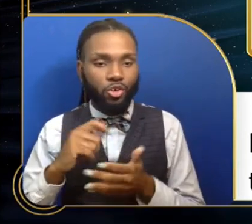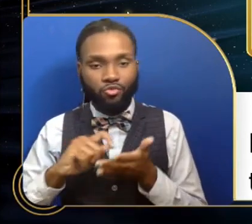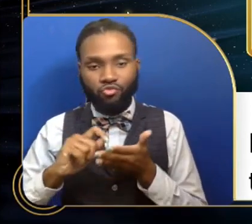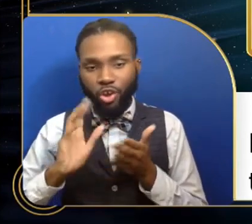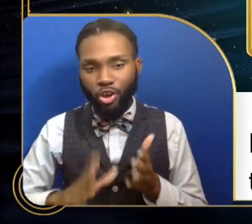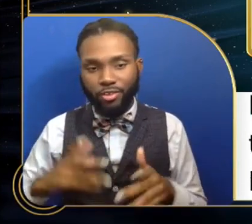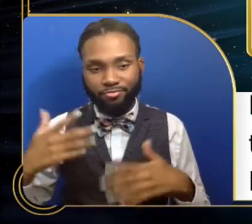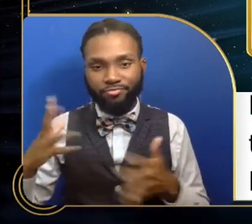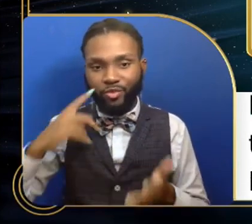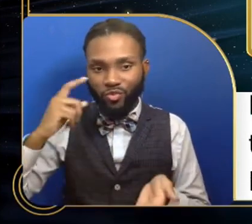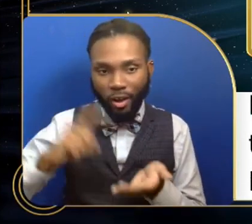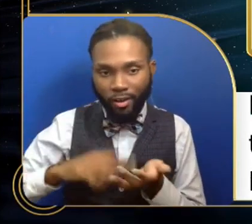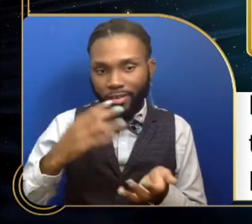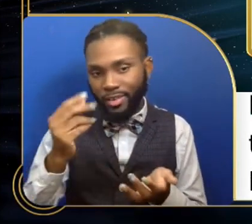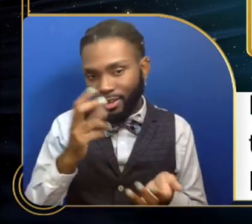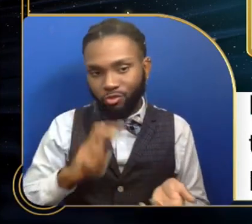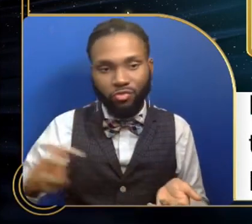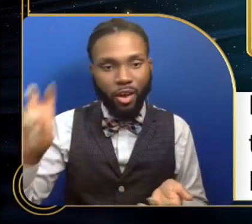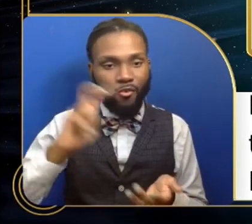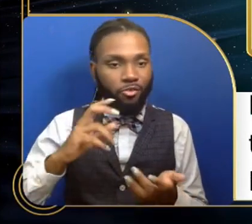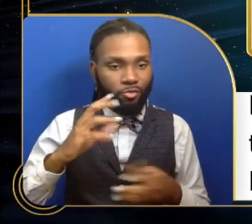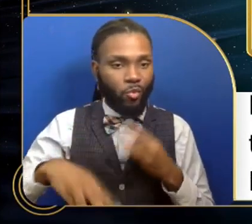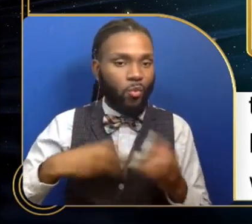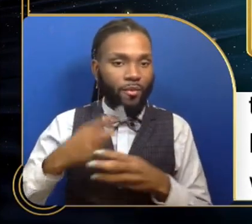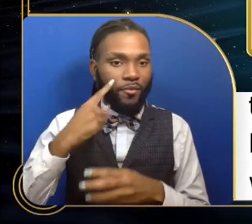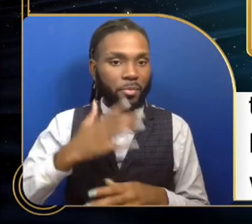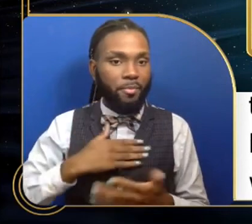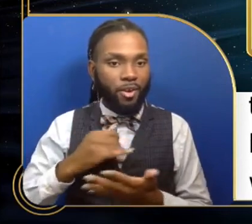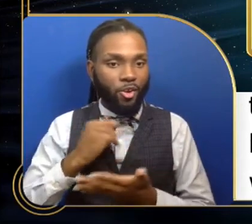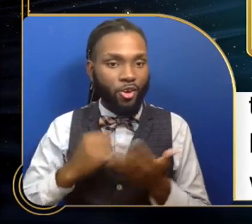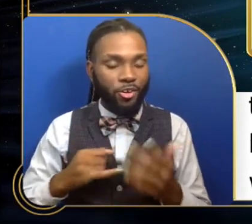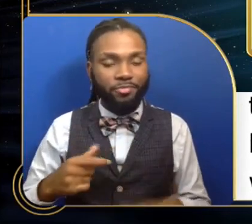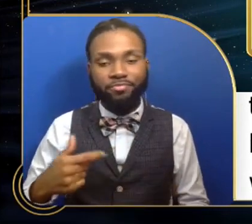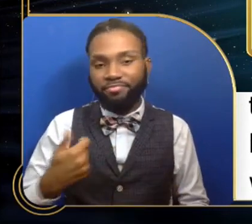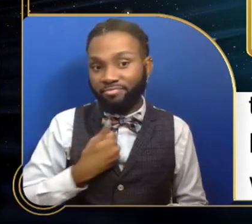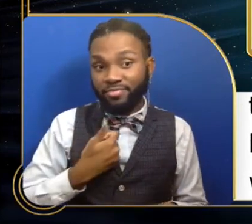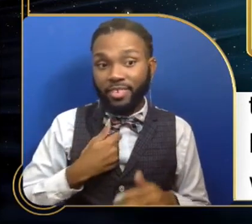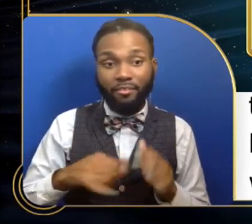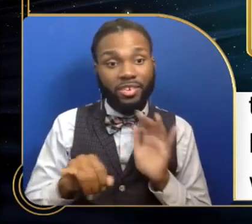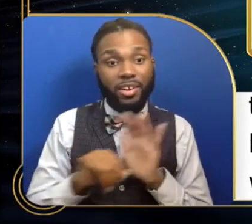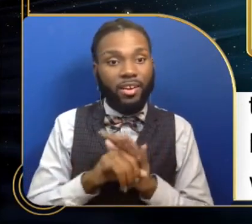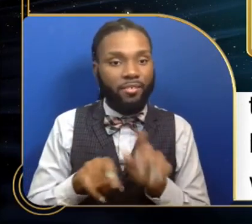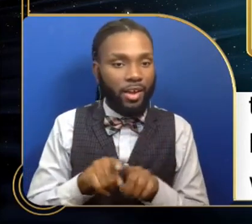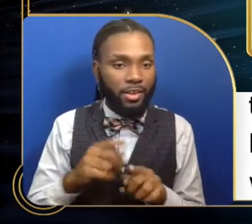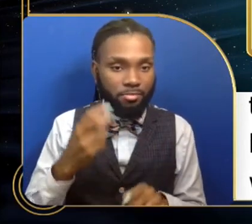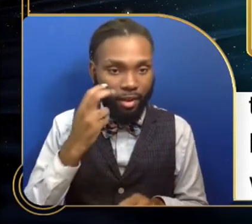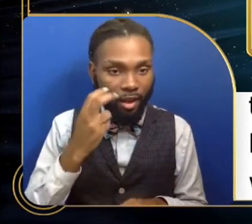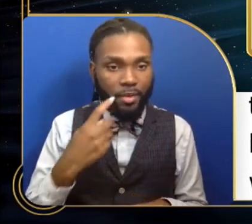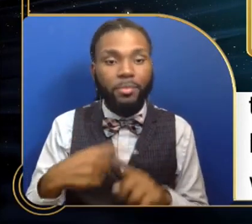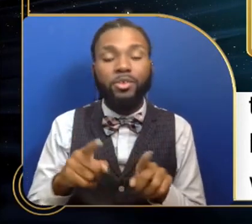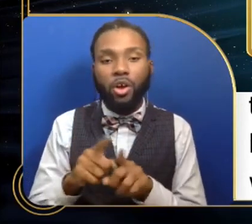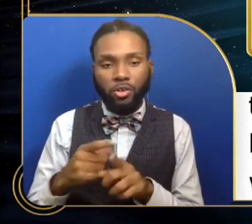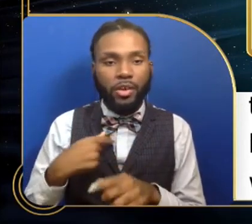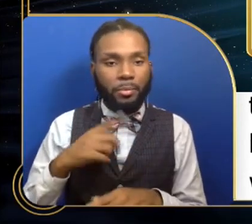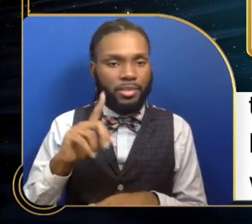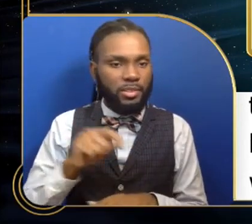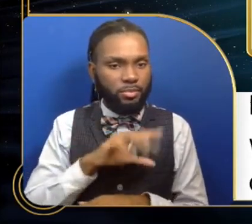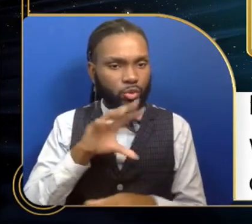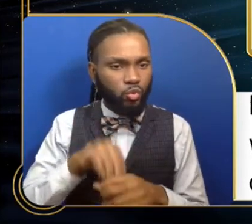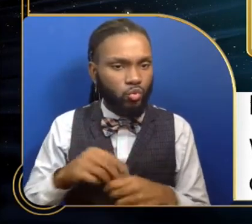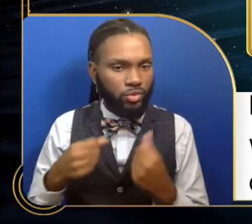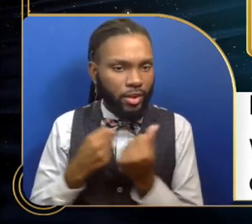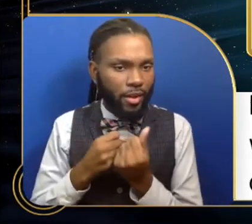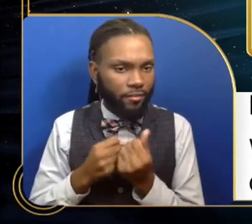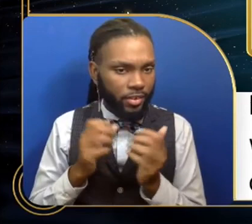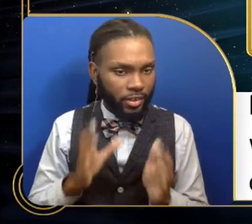able to travel the world for my art. I identify as blind. I'm also a disability inclusion advocate. And with that,